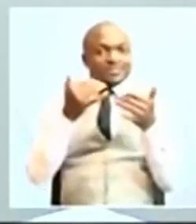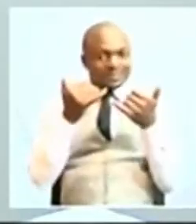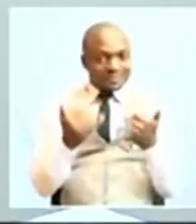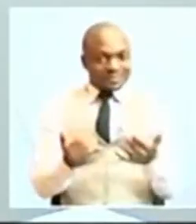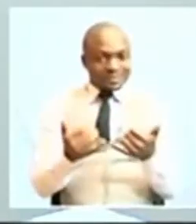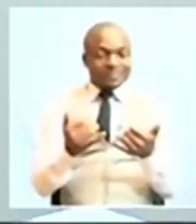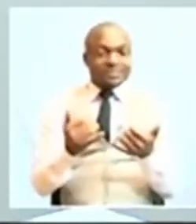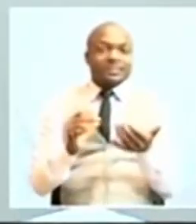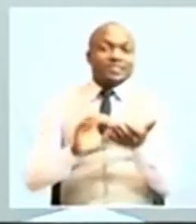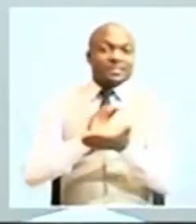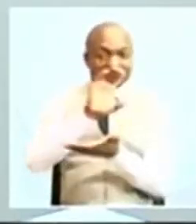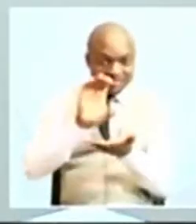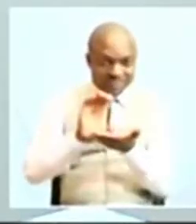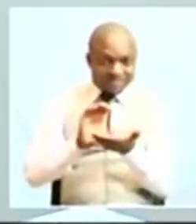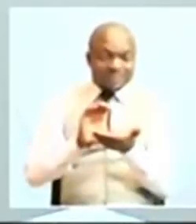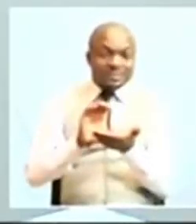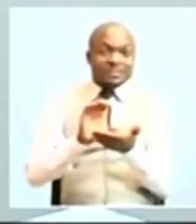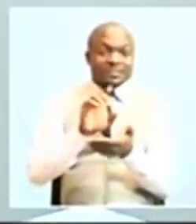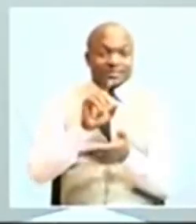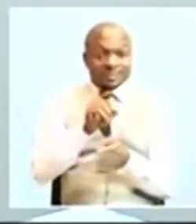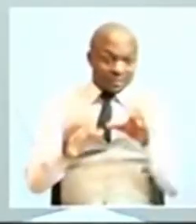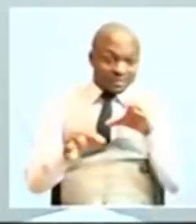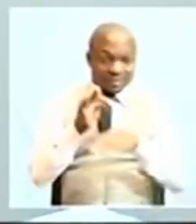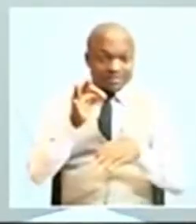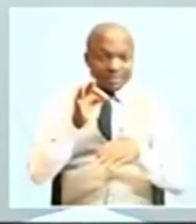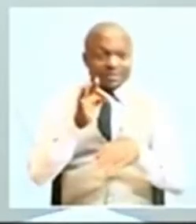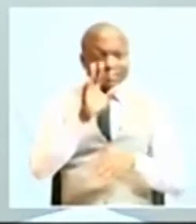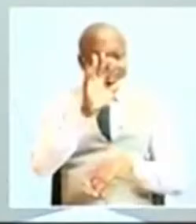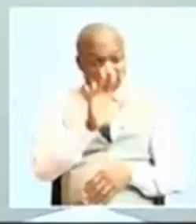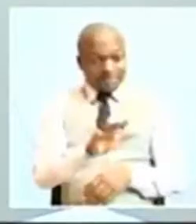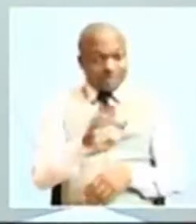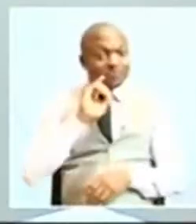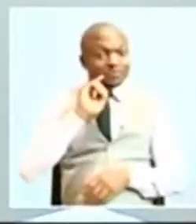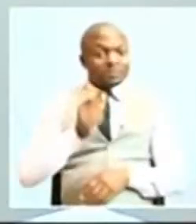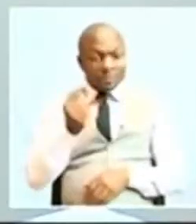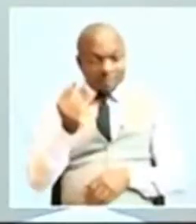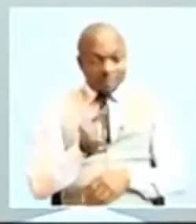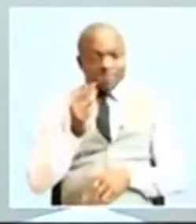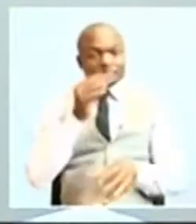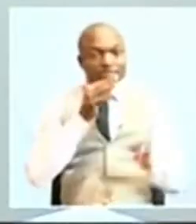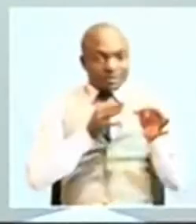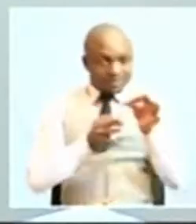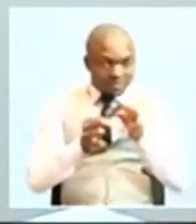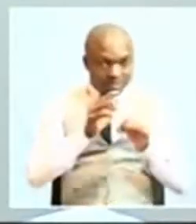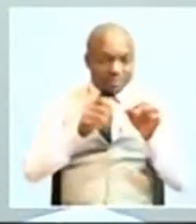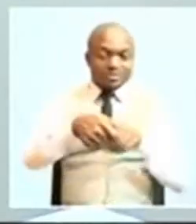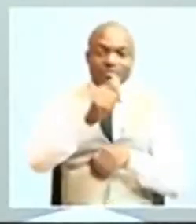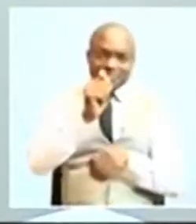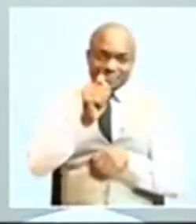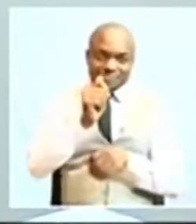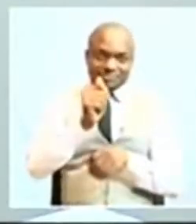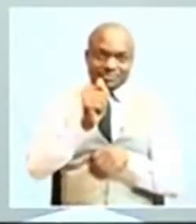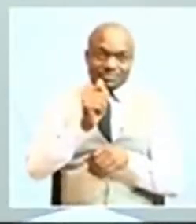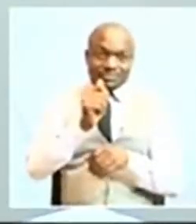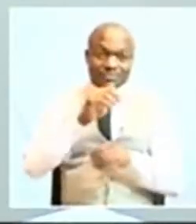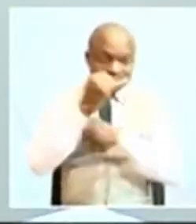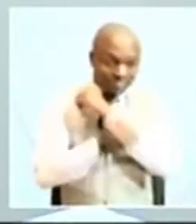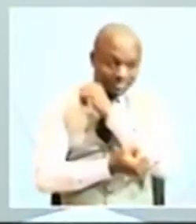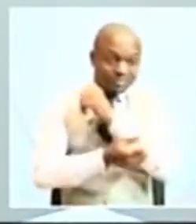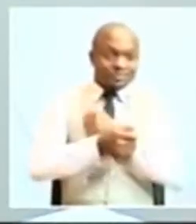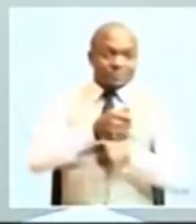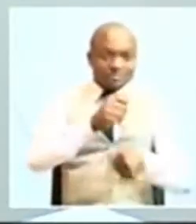in Choma. That's a spirit. Those who are there should come and account for themselves. So introduce yourself